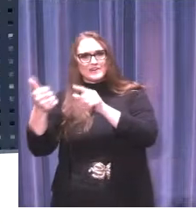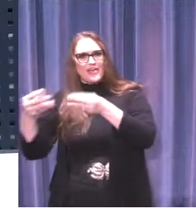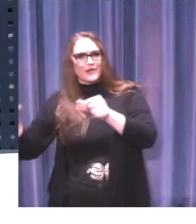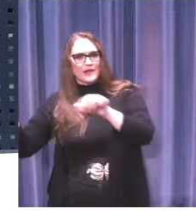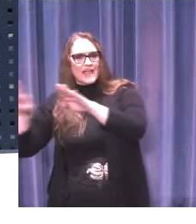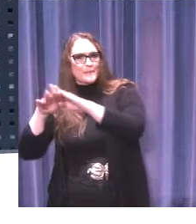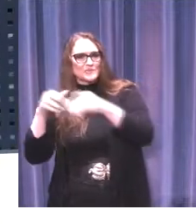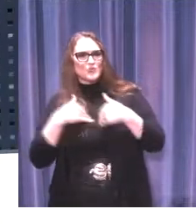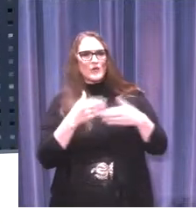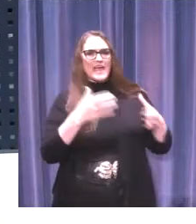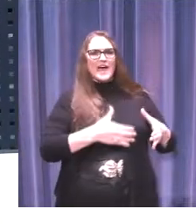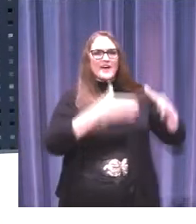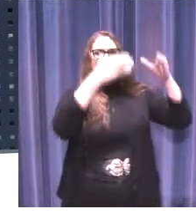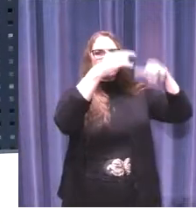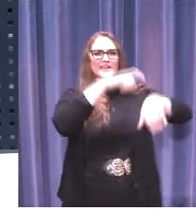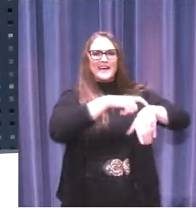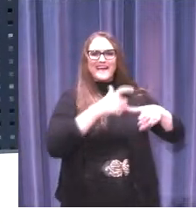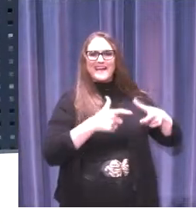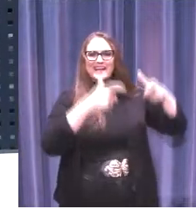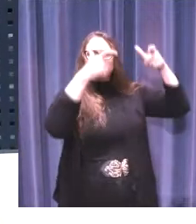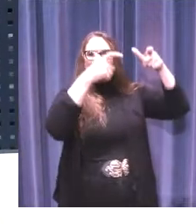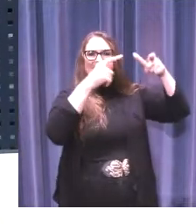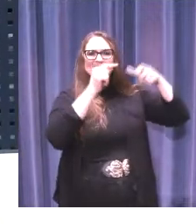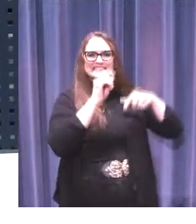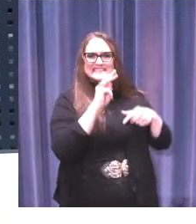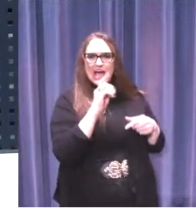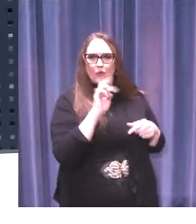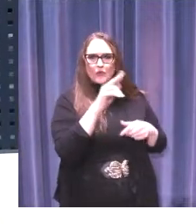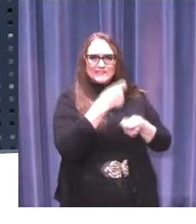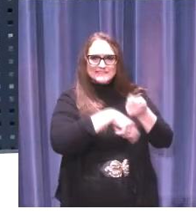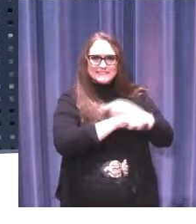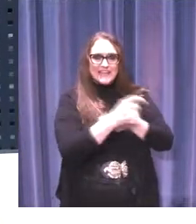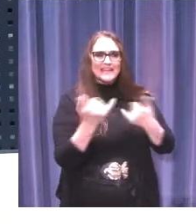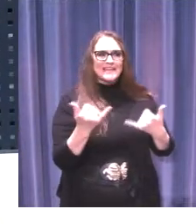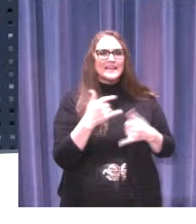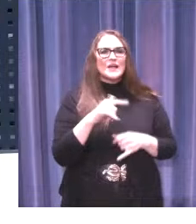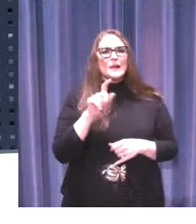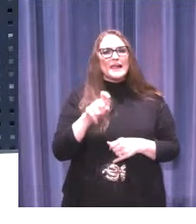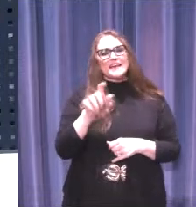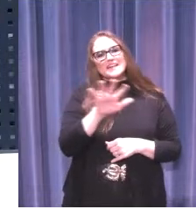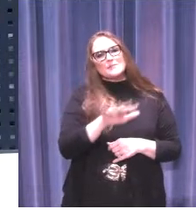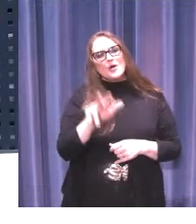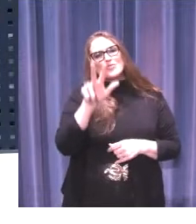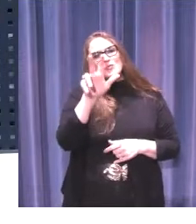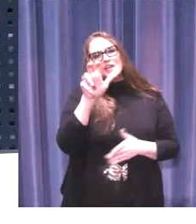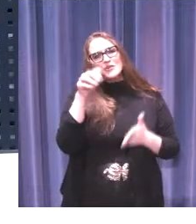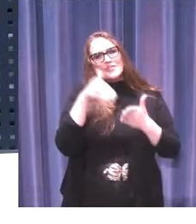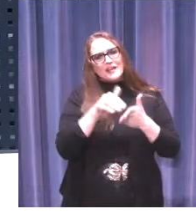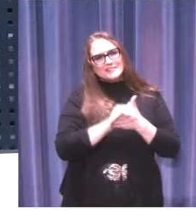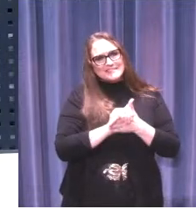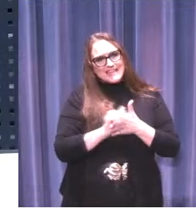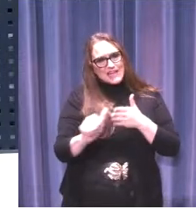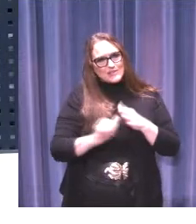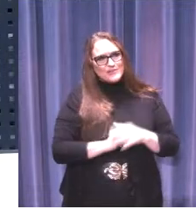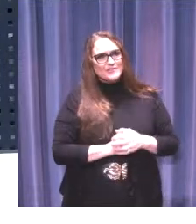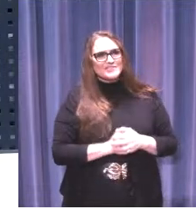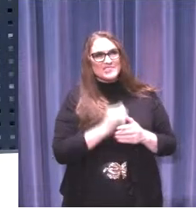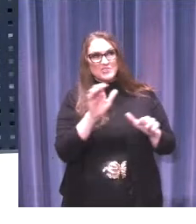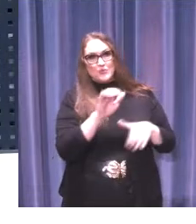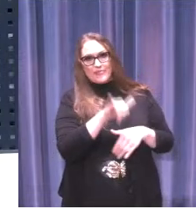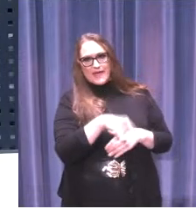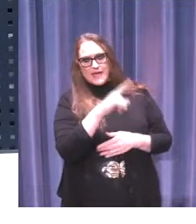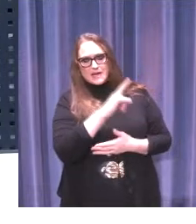have a clock tower instead. So I needed about $300,000 to do